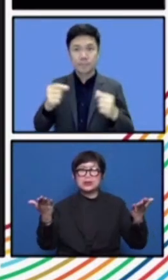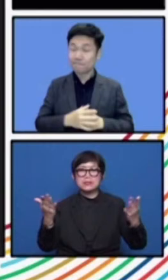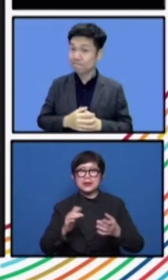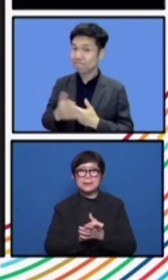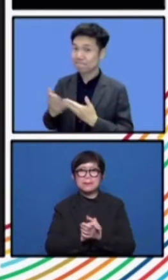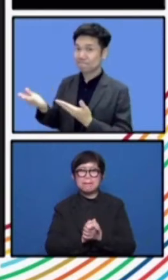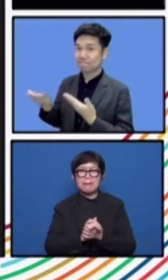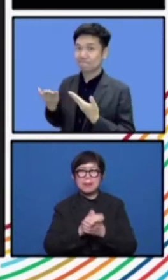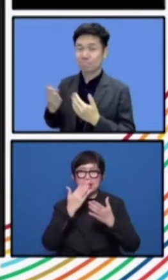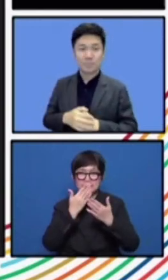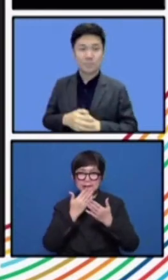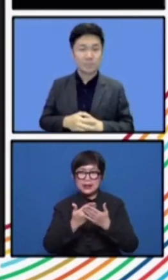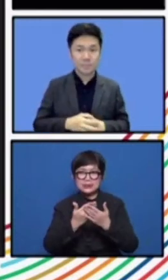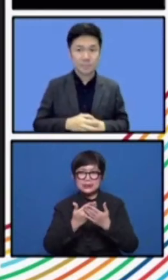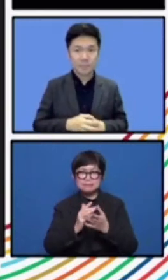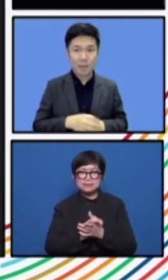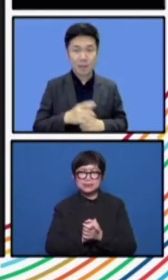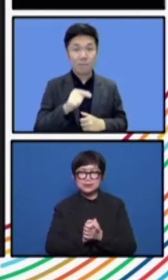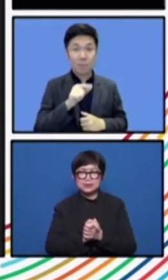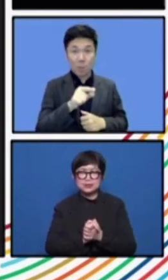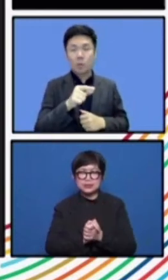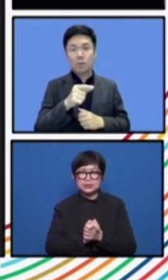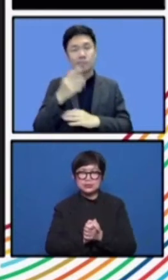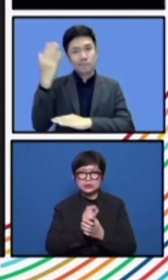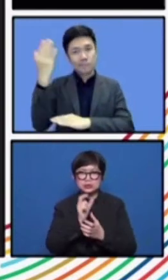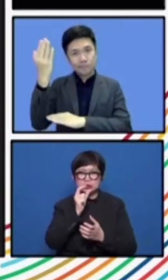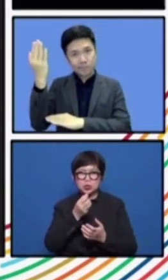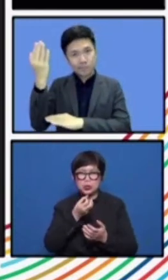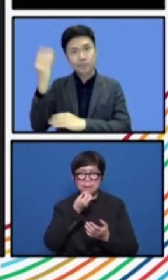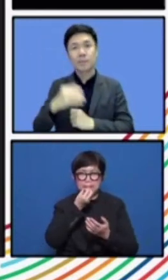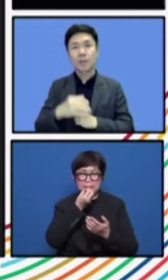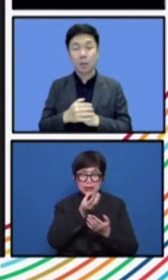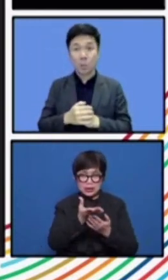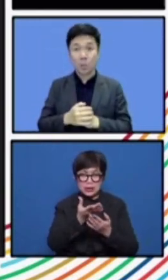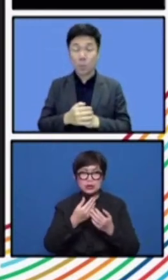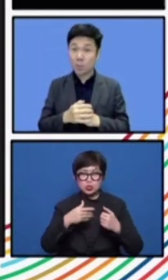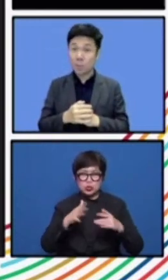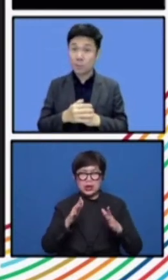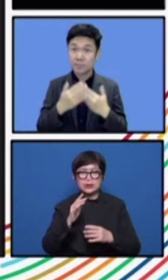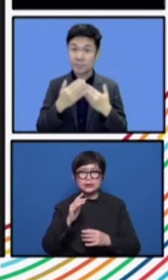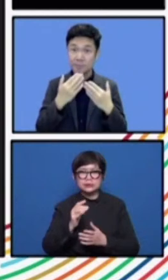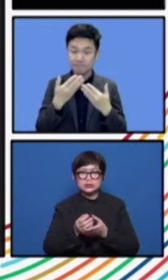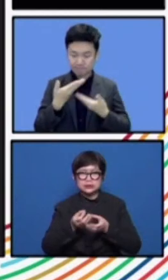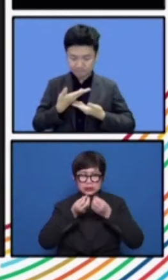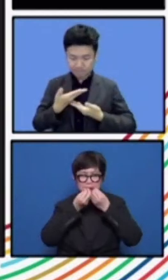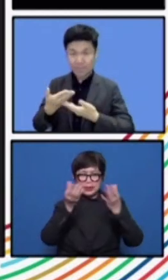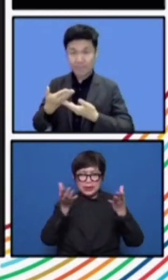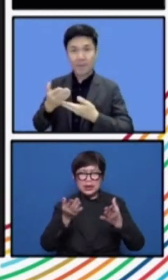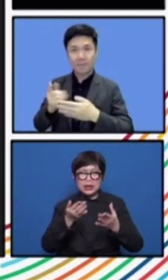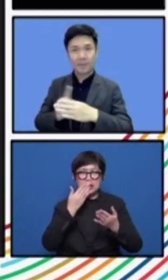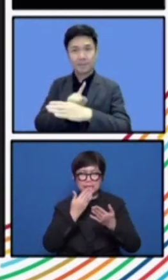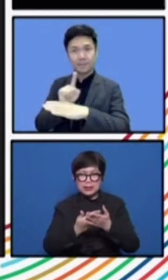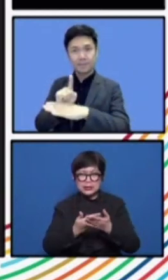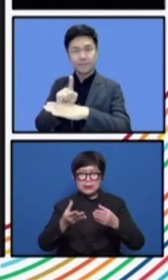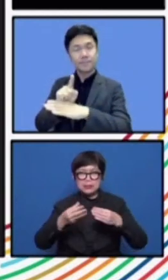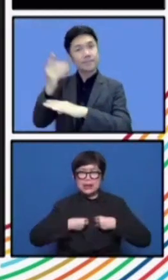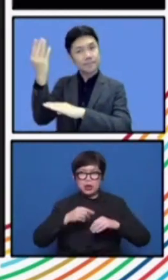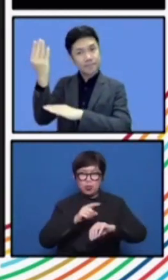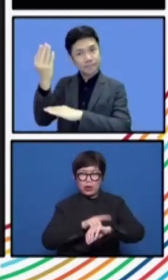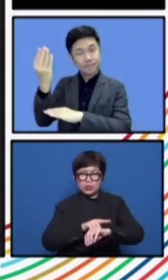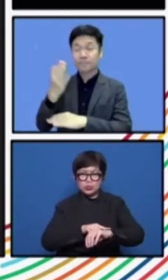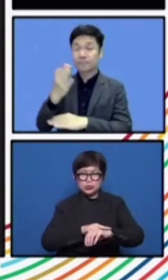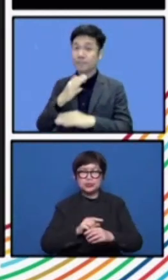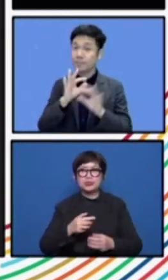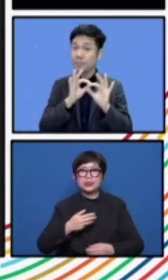much for related statement uh thank you very much for giving me a favor um my statement